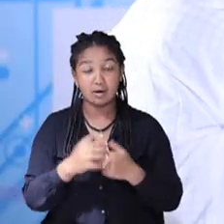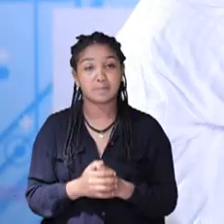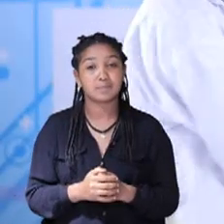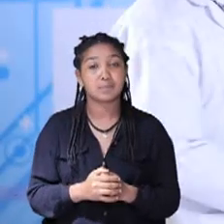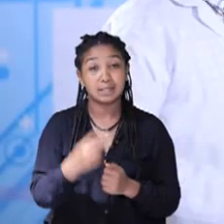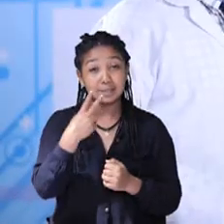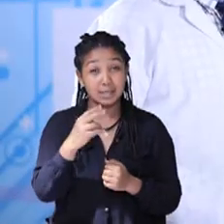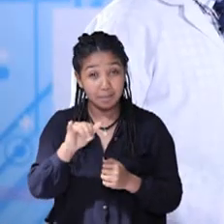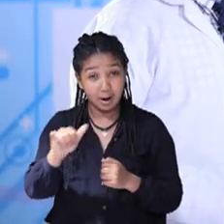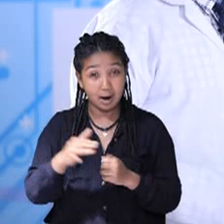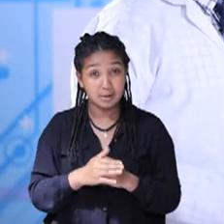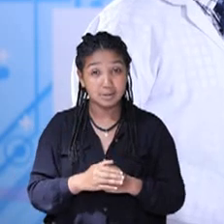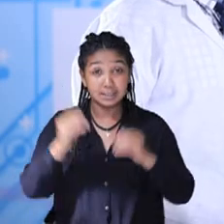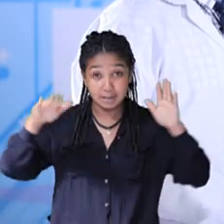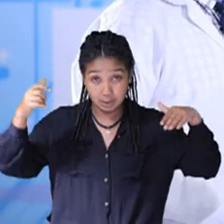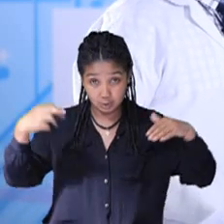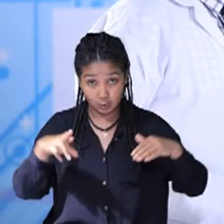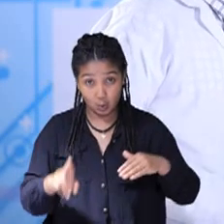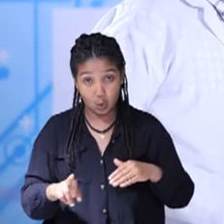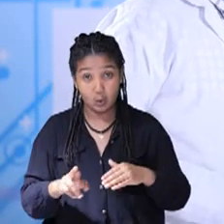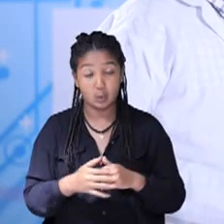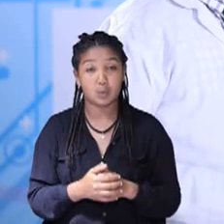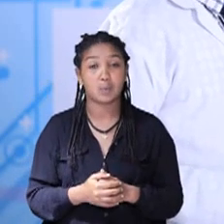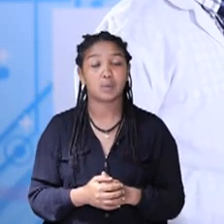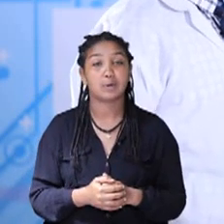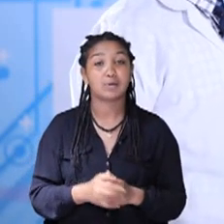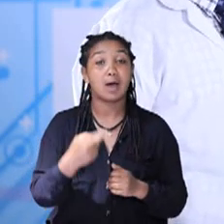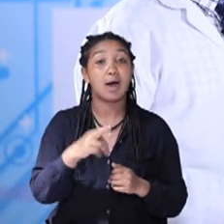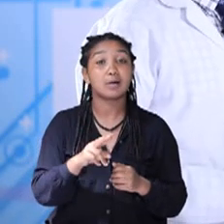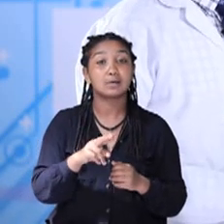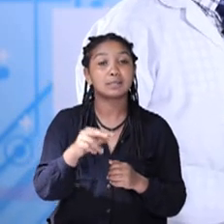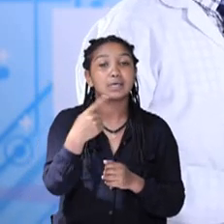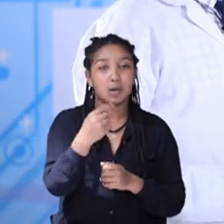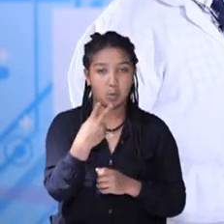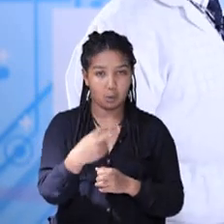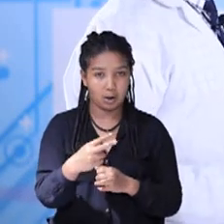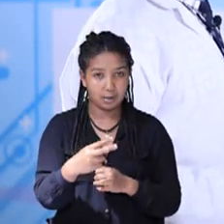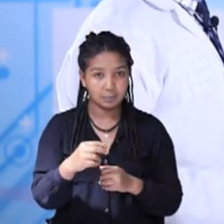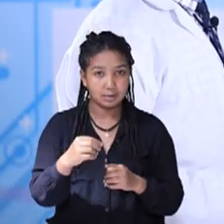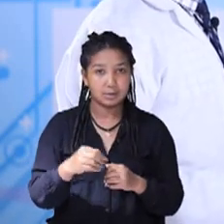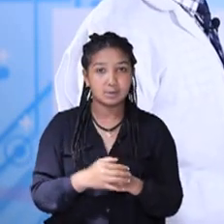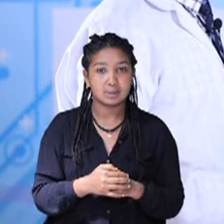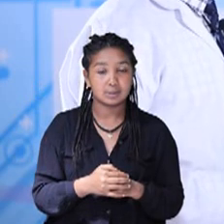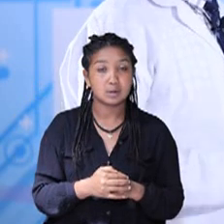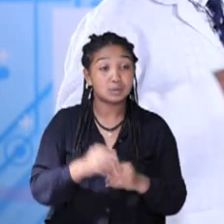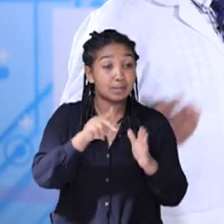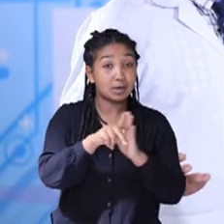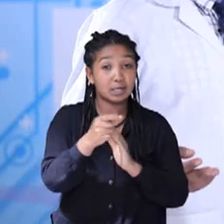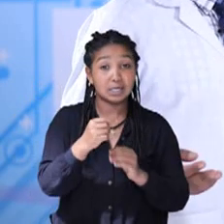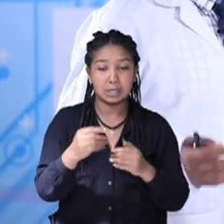are seen by the birds or the predators are the green one. So the